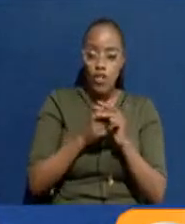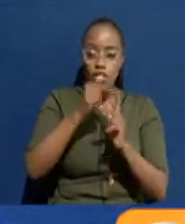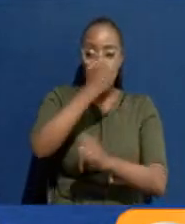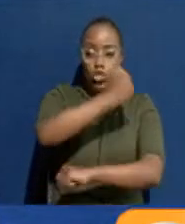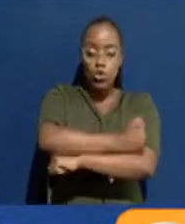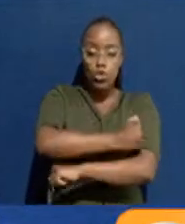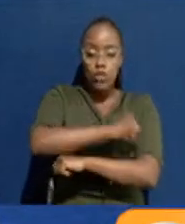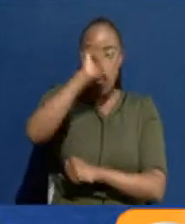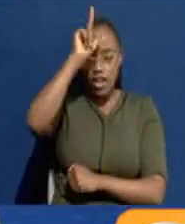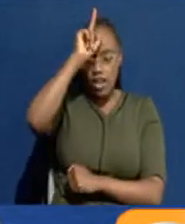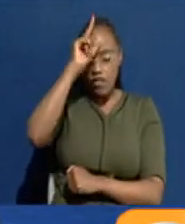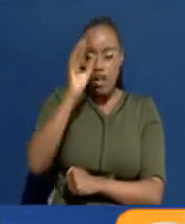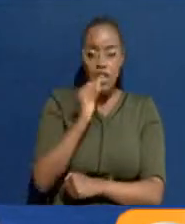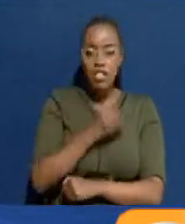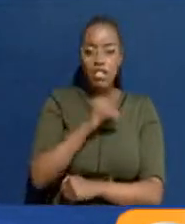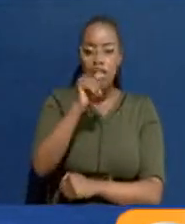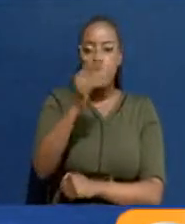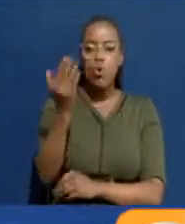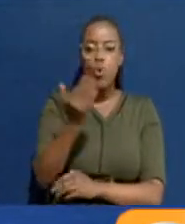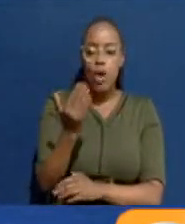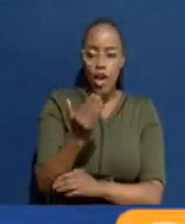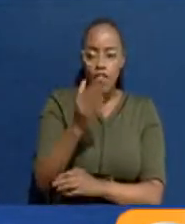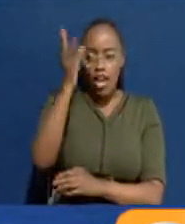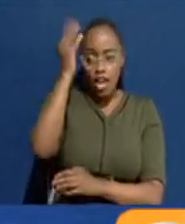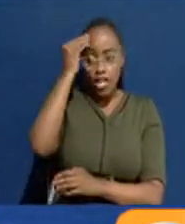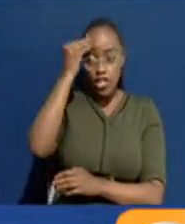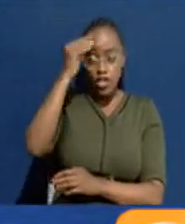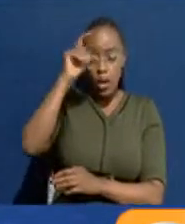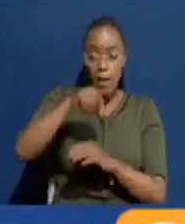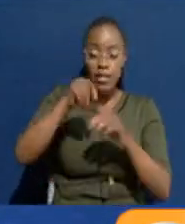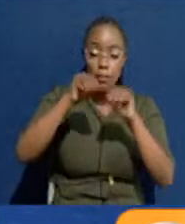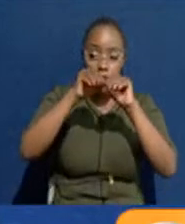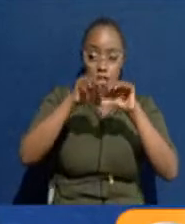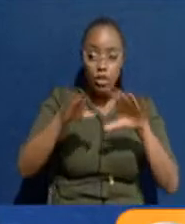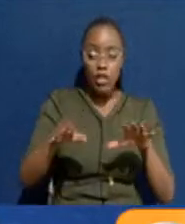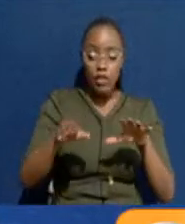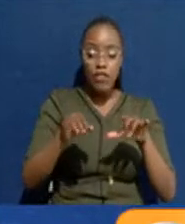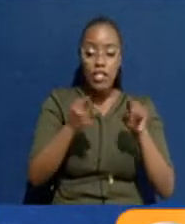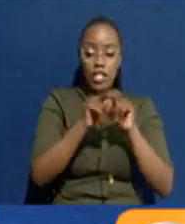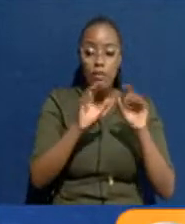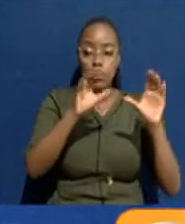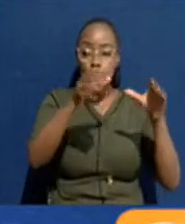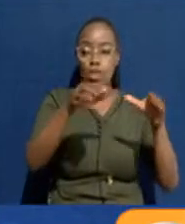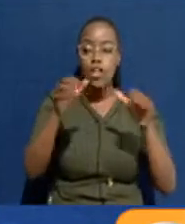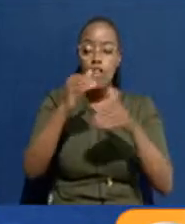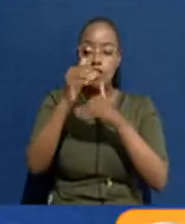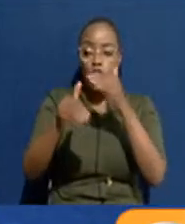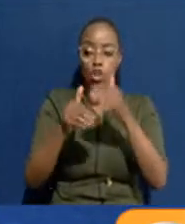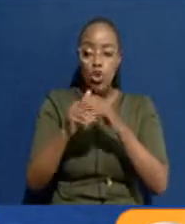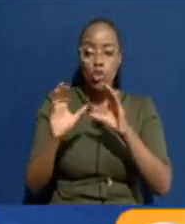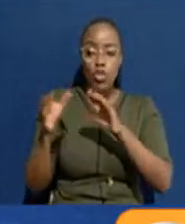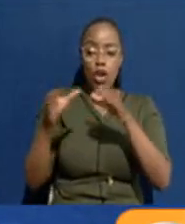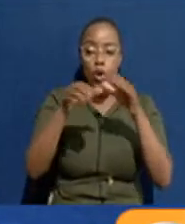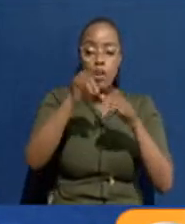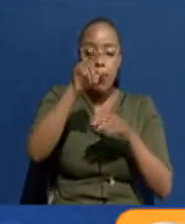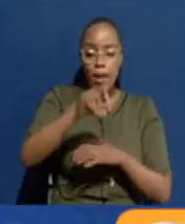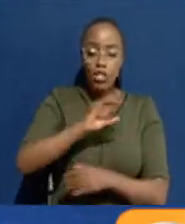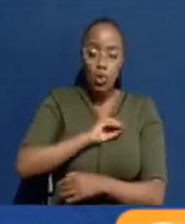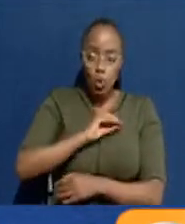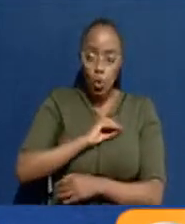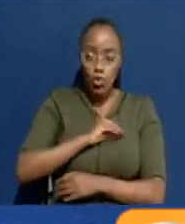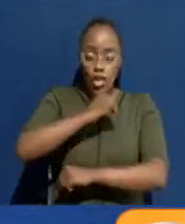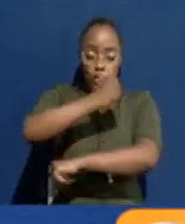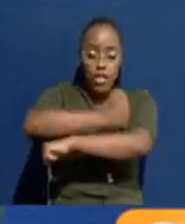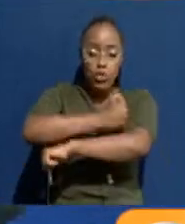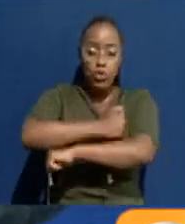our villages, where were you? Education has to be devolved to every community, and now every community must own the school that